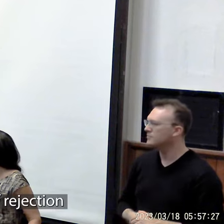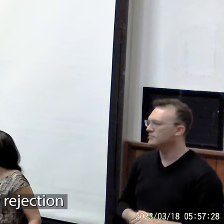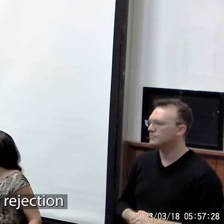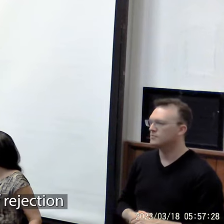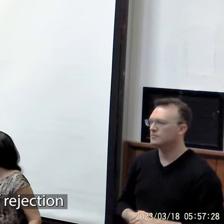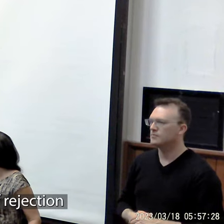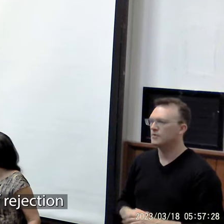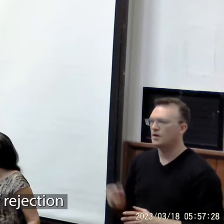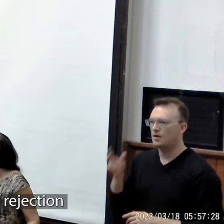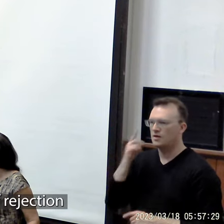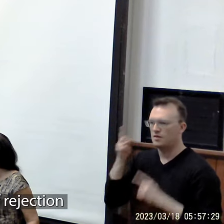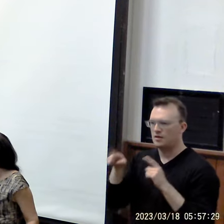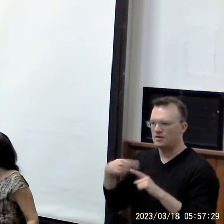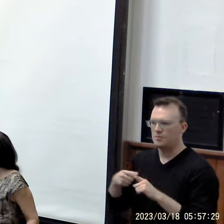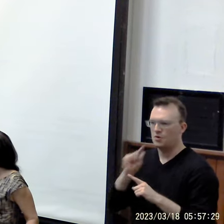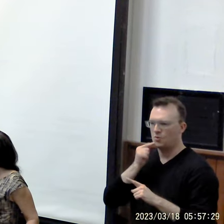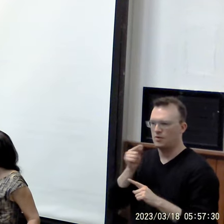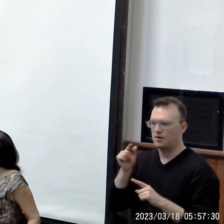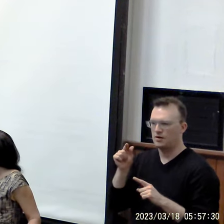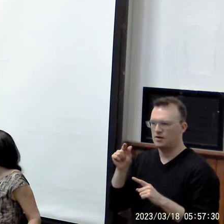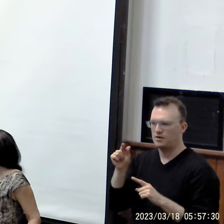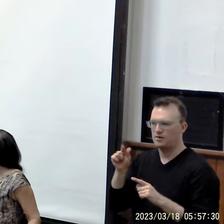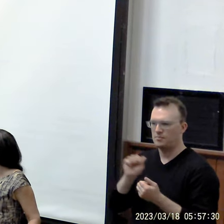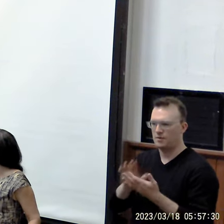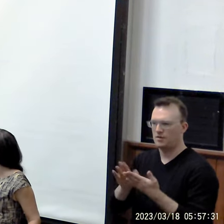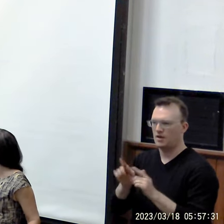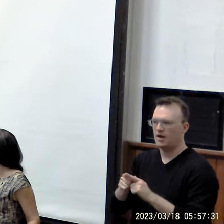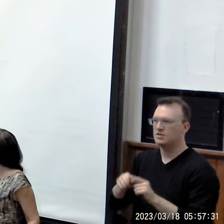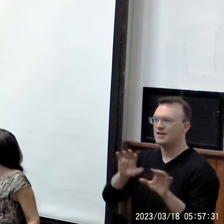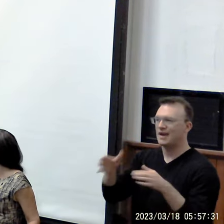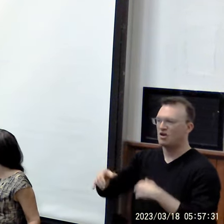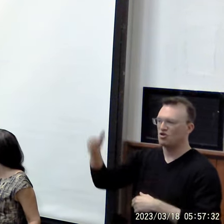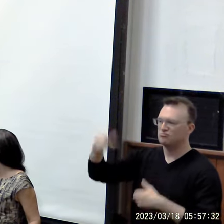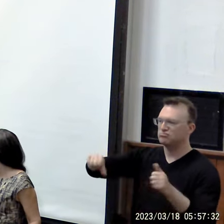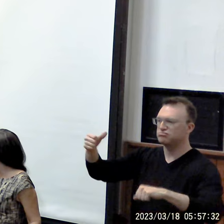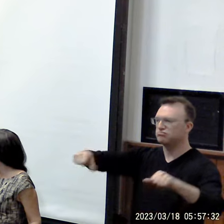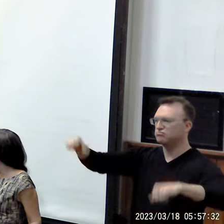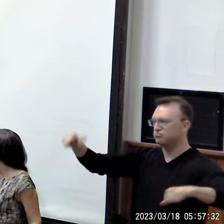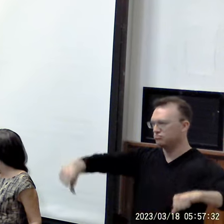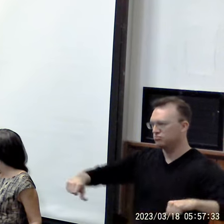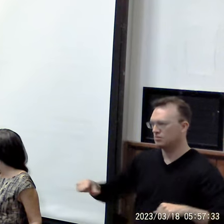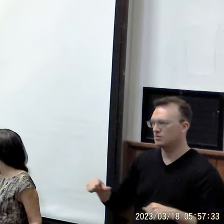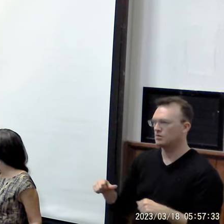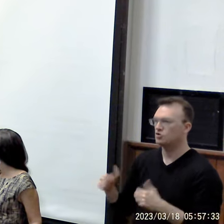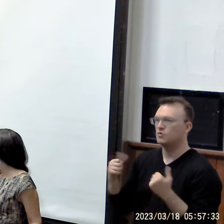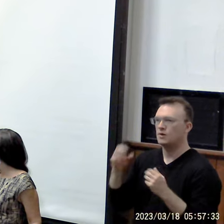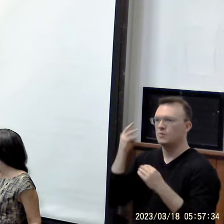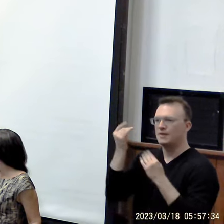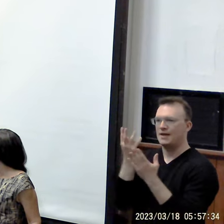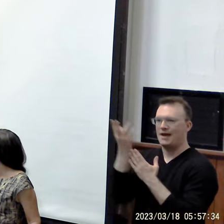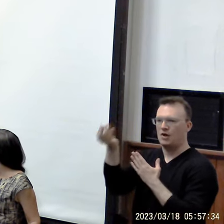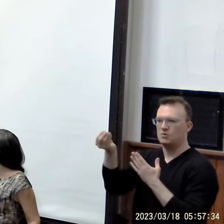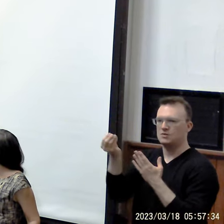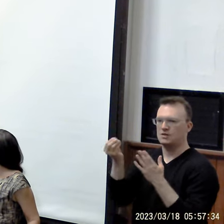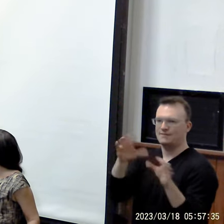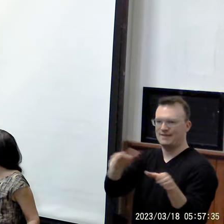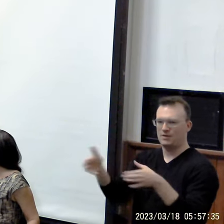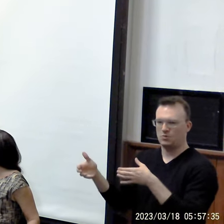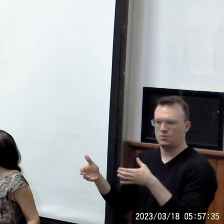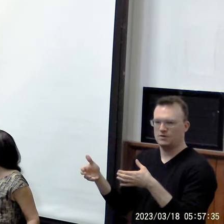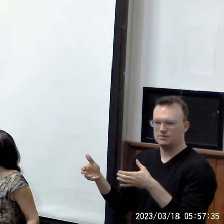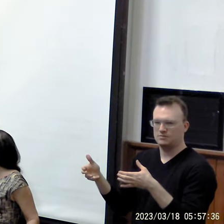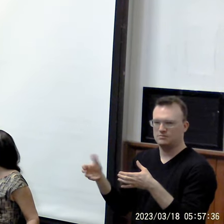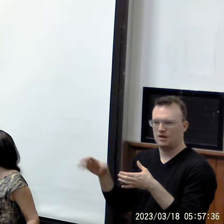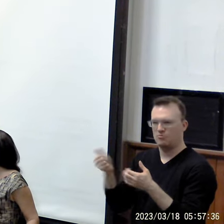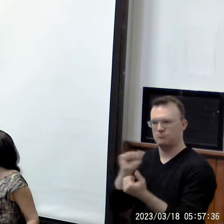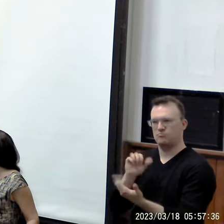I think about queer methods in terms of rejection of categories and trying to think outside of categories.